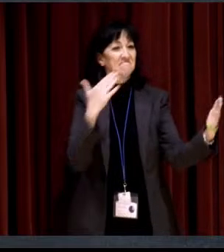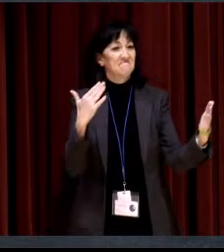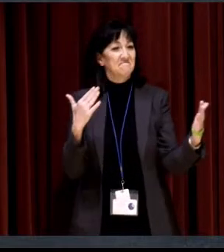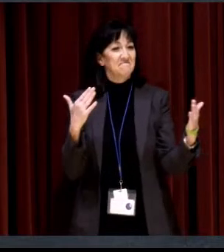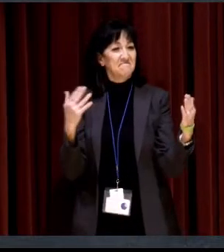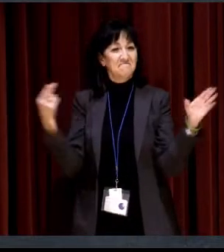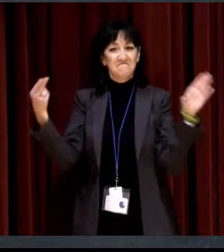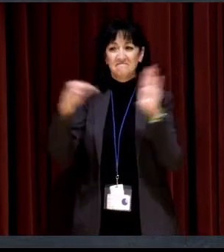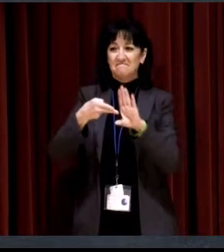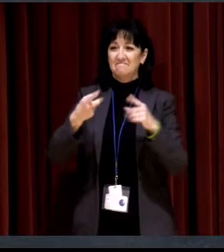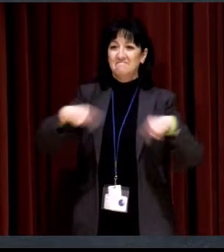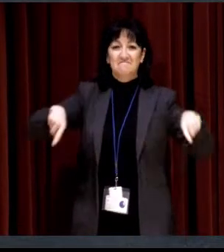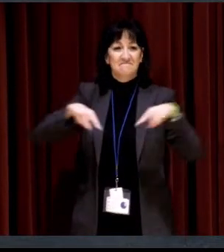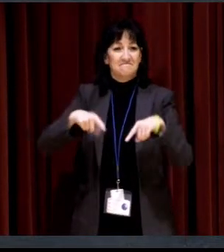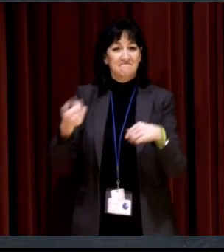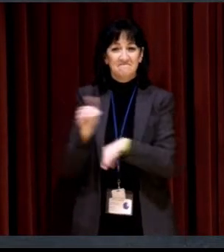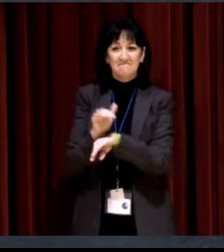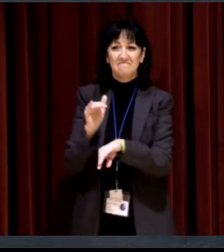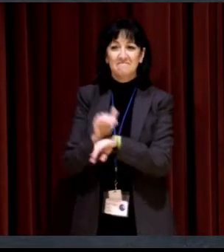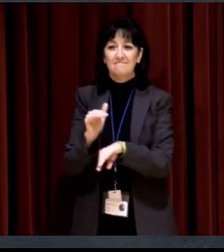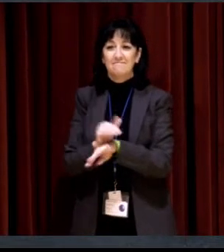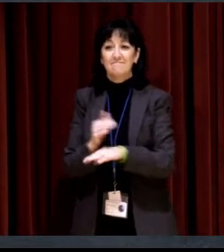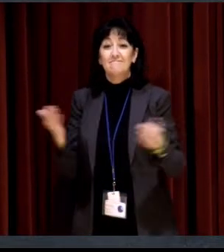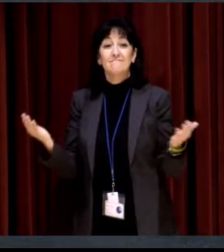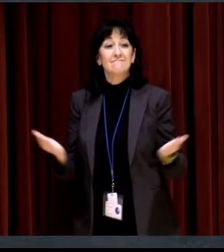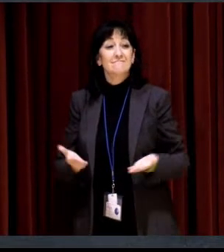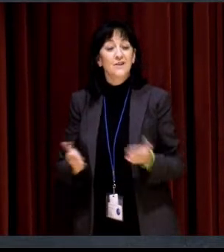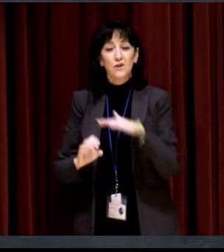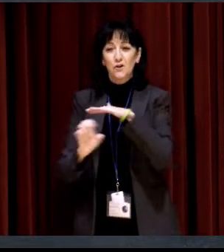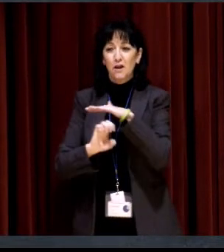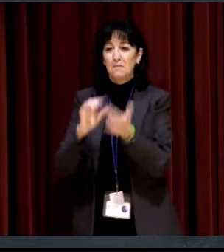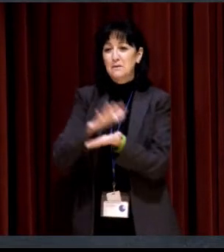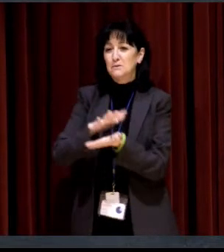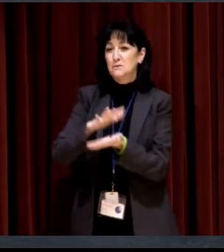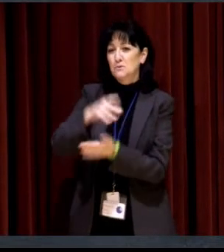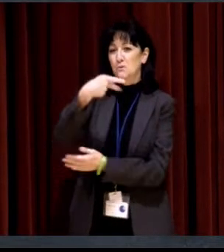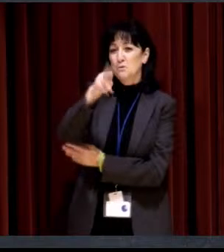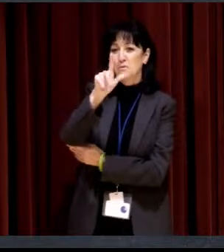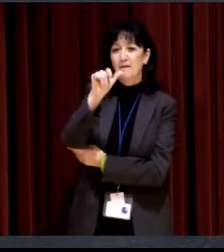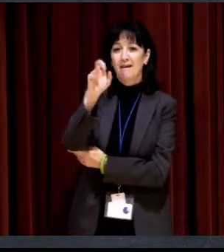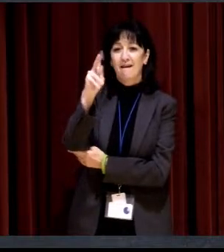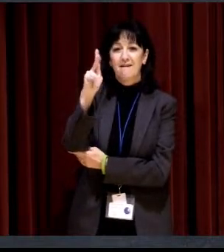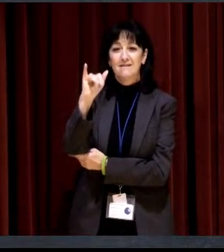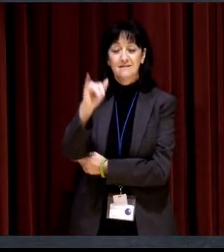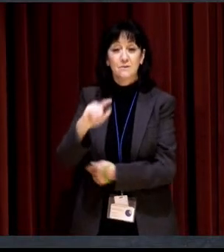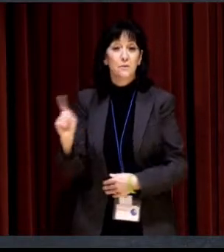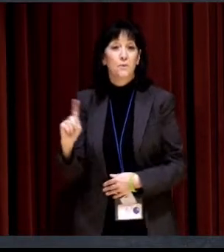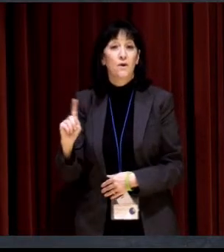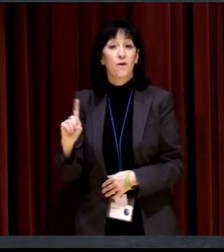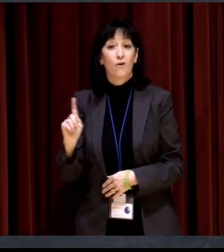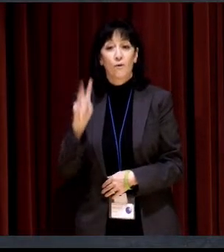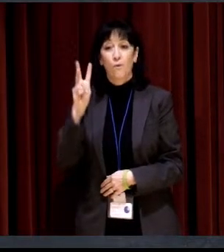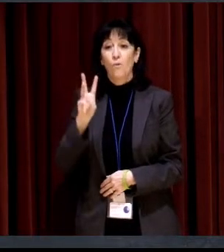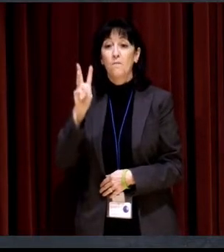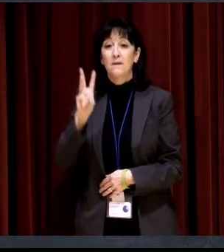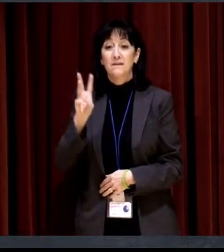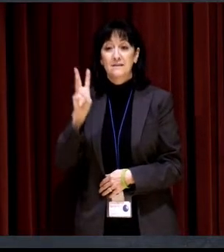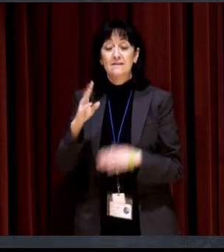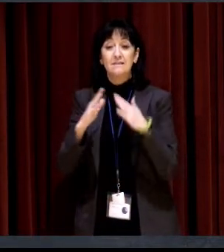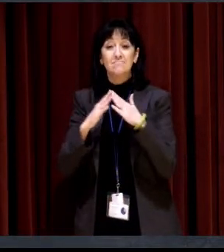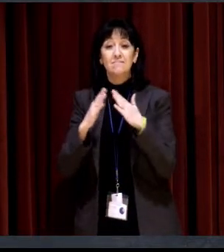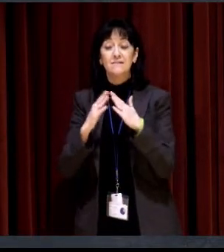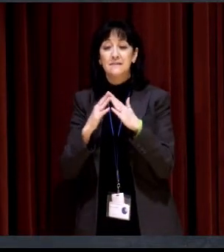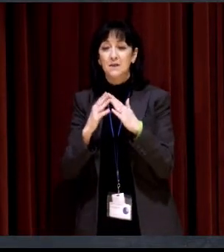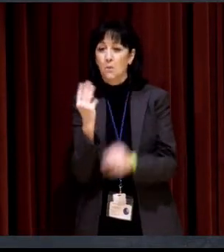this evening. We're here at Pulaski Elementary School on the west side of Wilmington, just